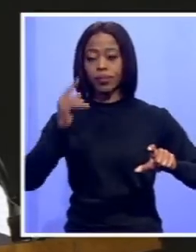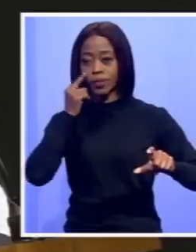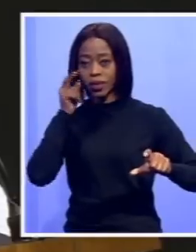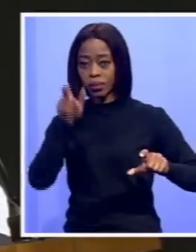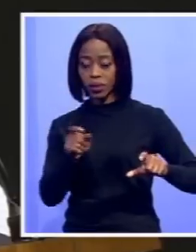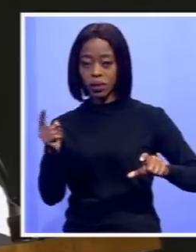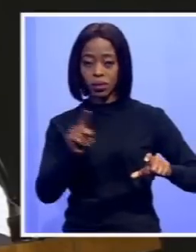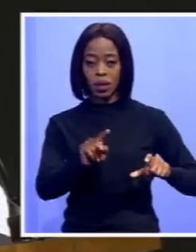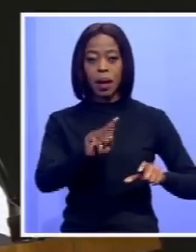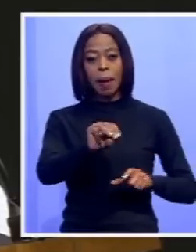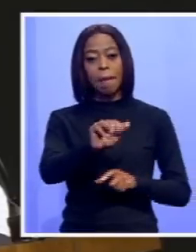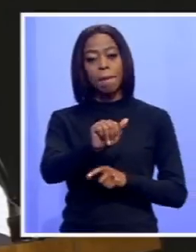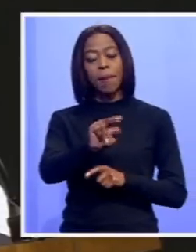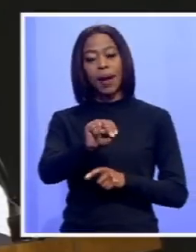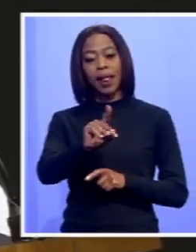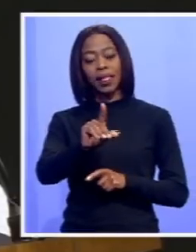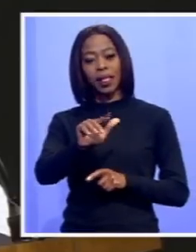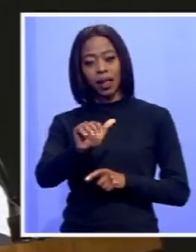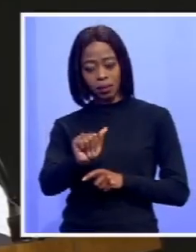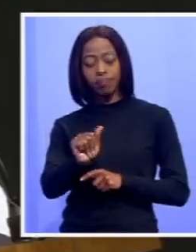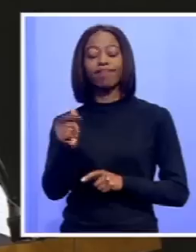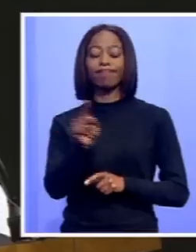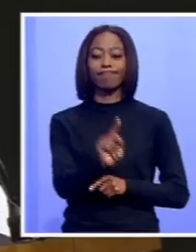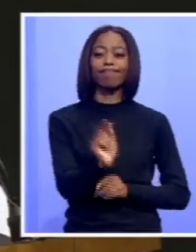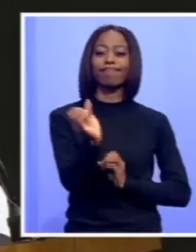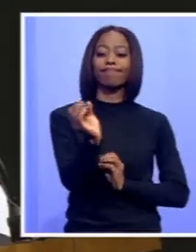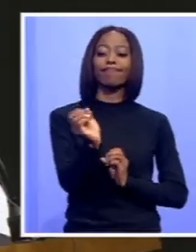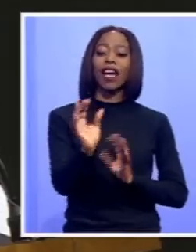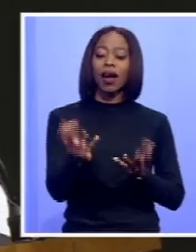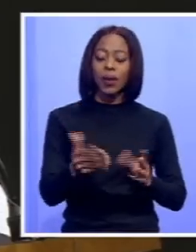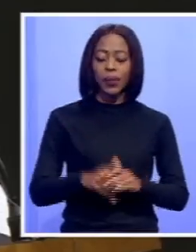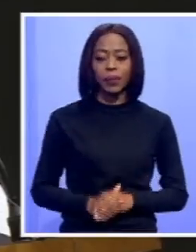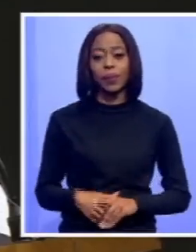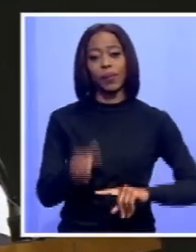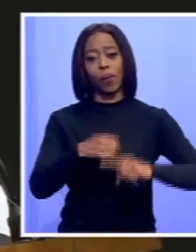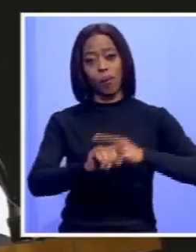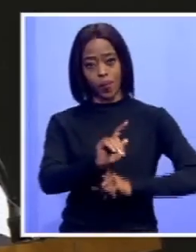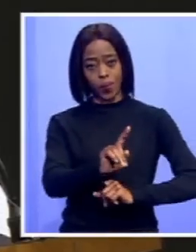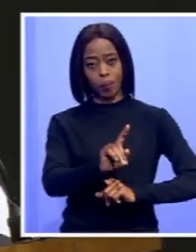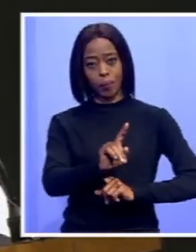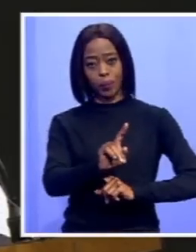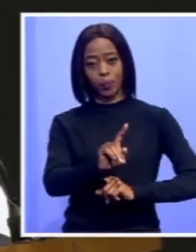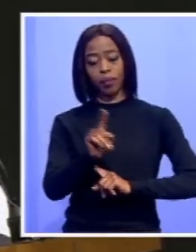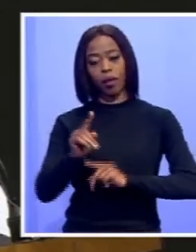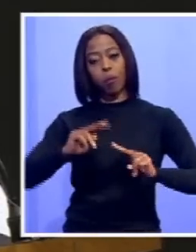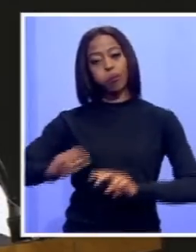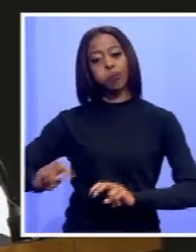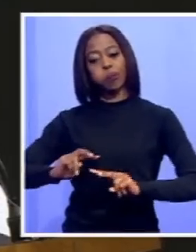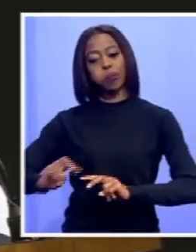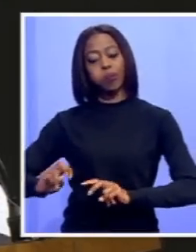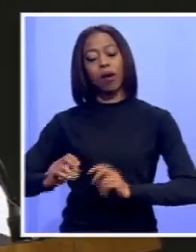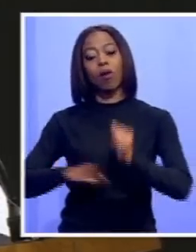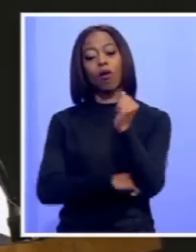Charles Mandlakapele Sianejo, who testified as follows. Sub 1, he had been the investigating officer in this